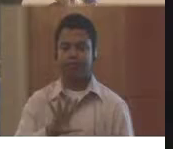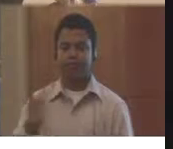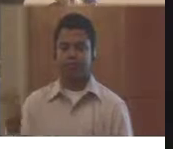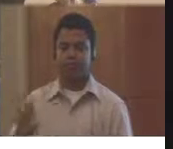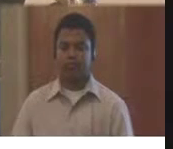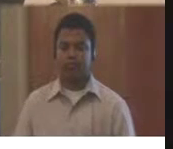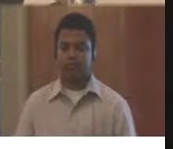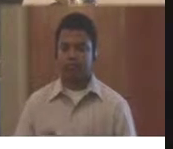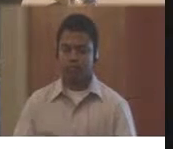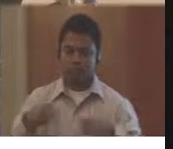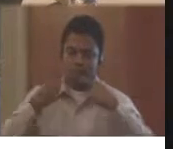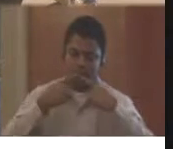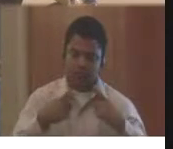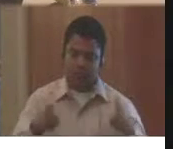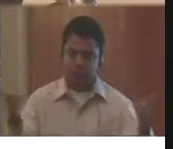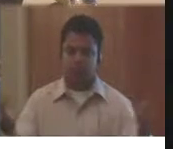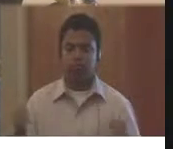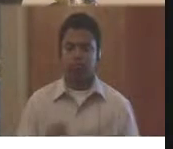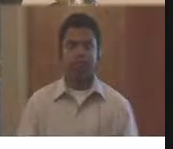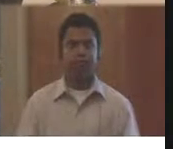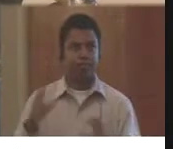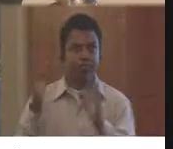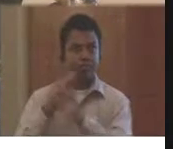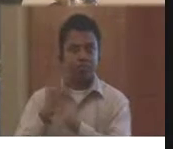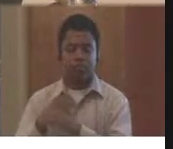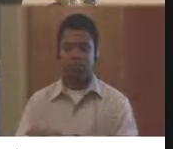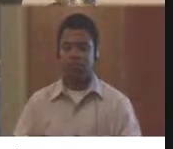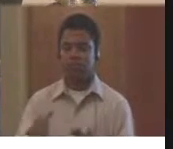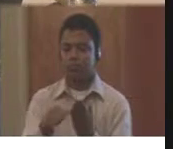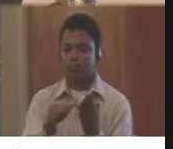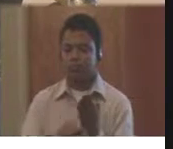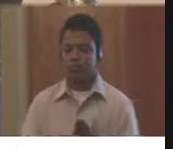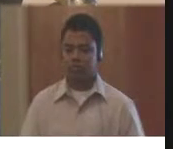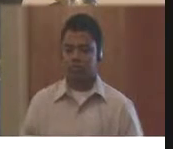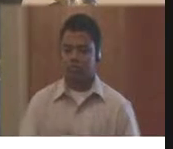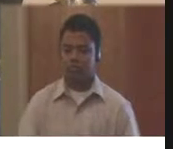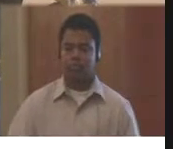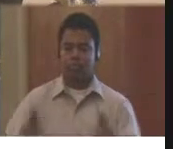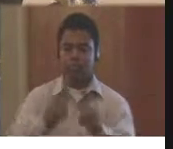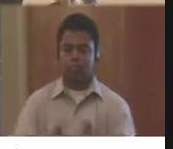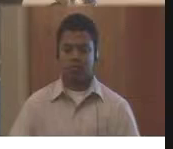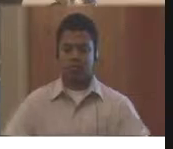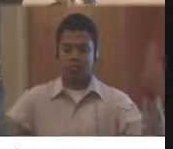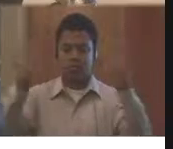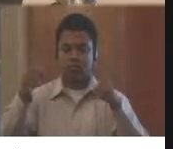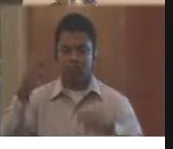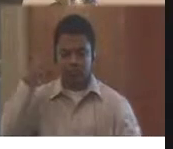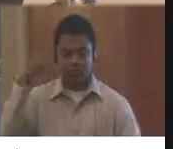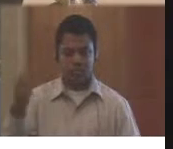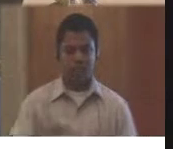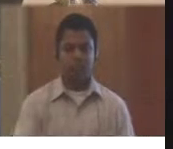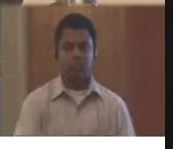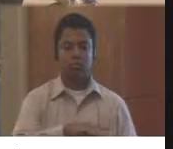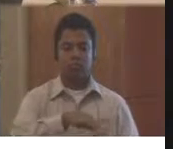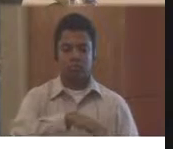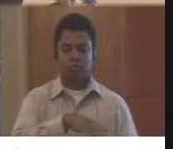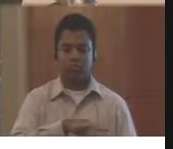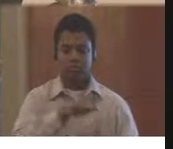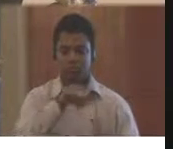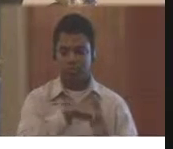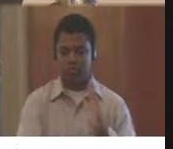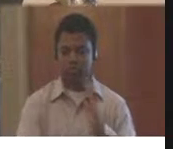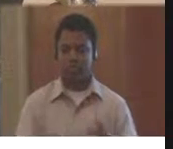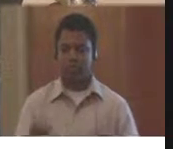38. Promote integration and coherence among the disaster risk reduction agendas of the United Nations